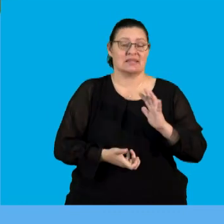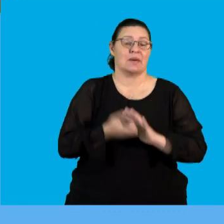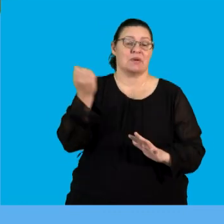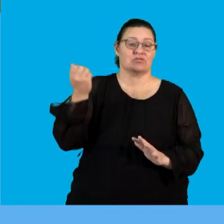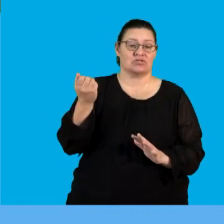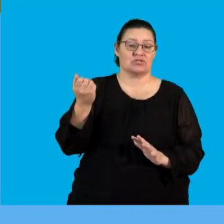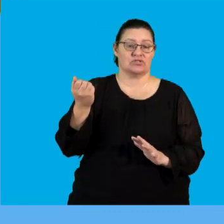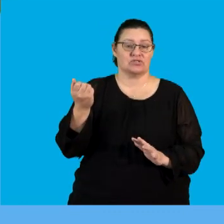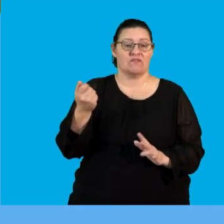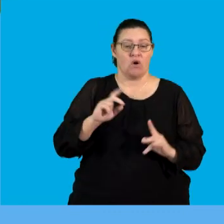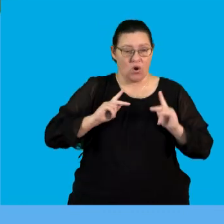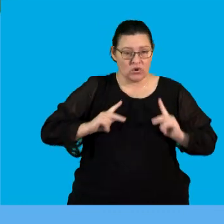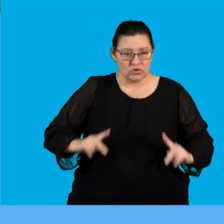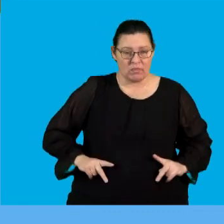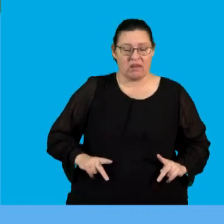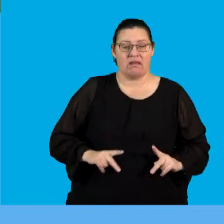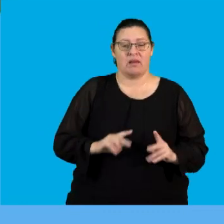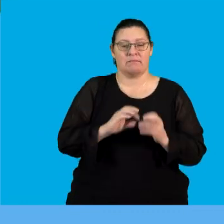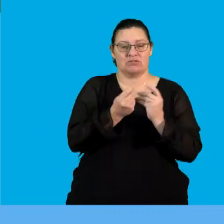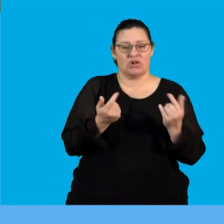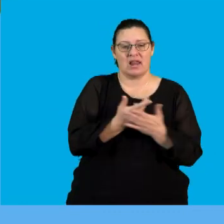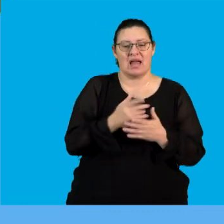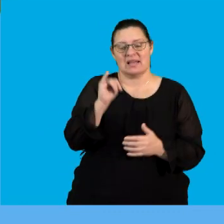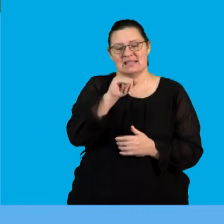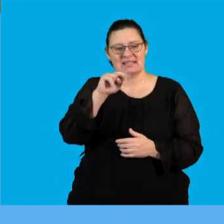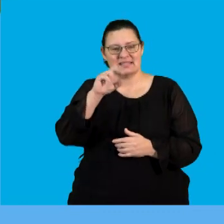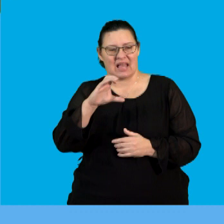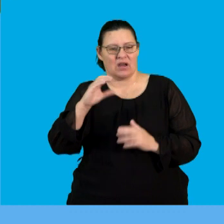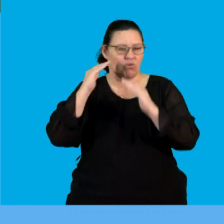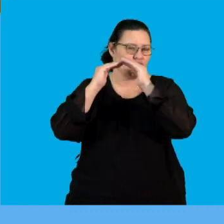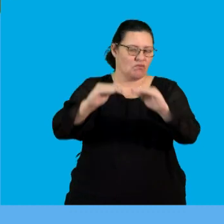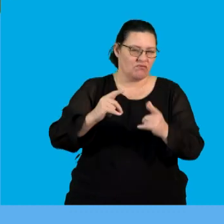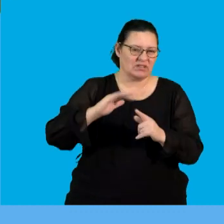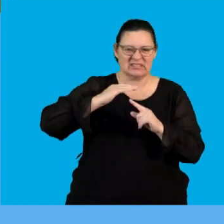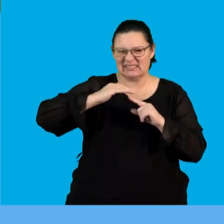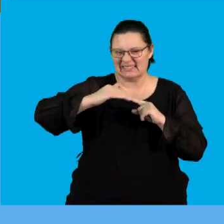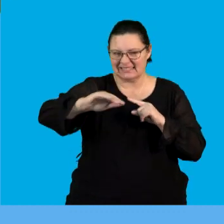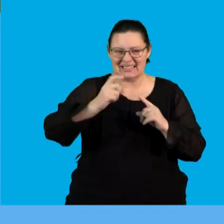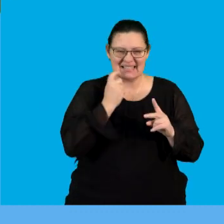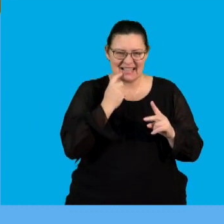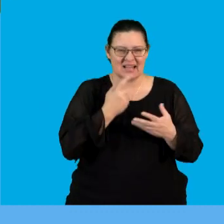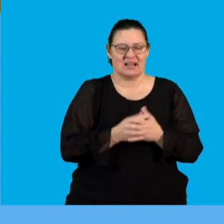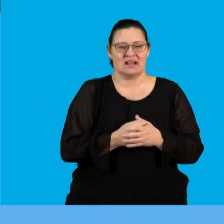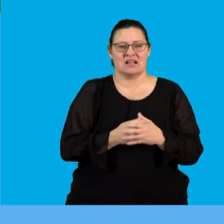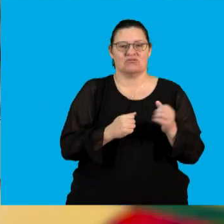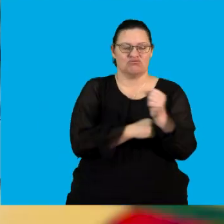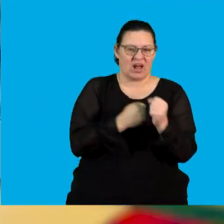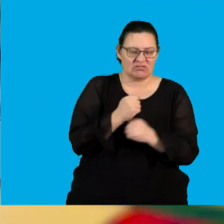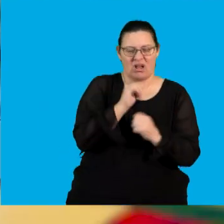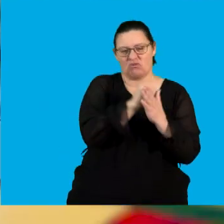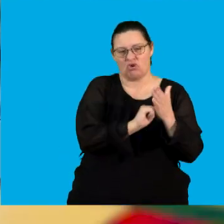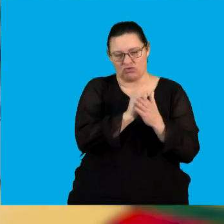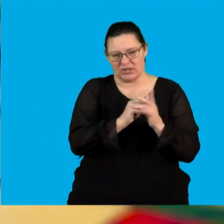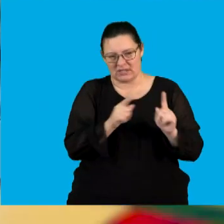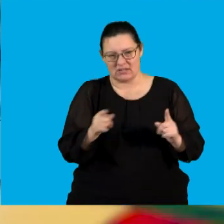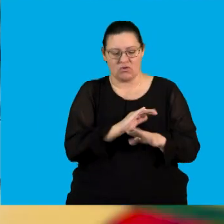cause damage to the human-made materials like the zinc roofs and structures made of marble or concrete. So as